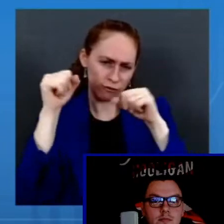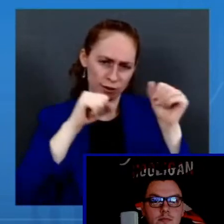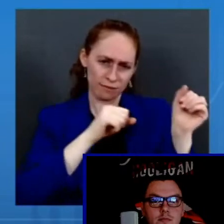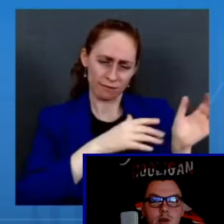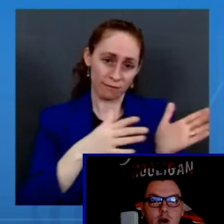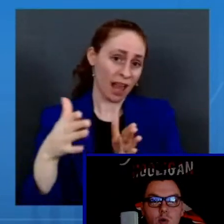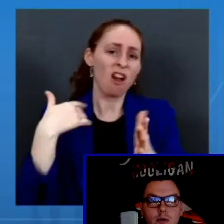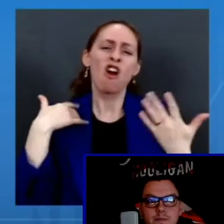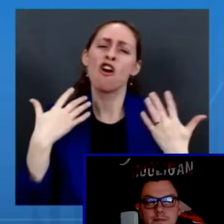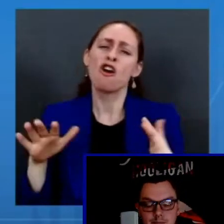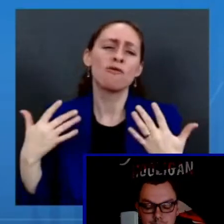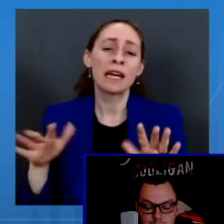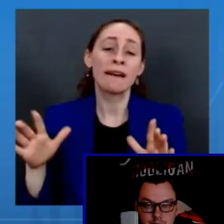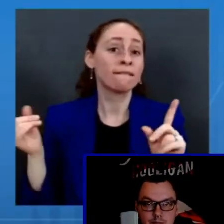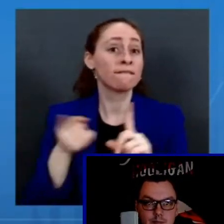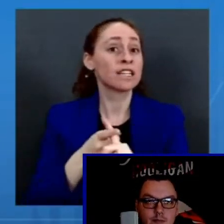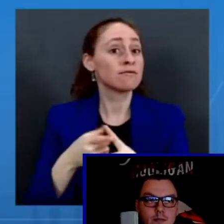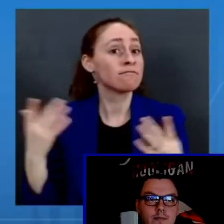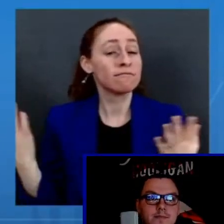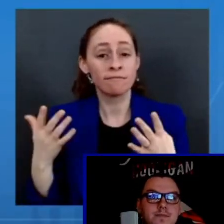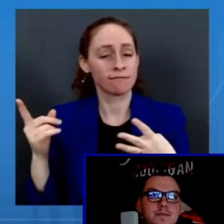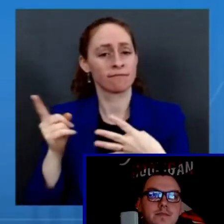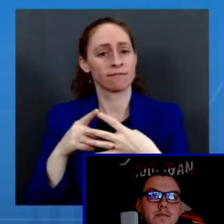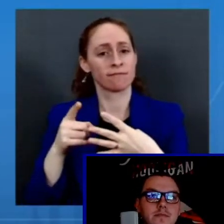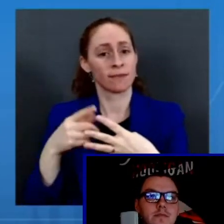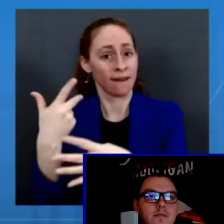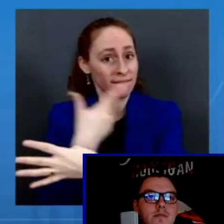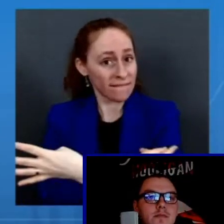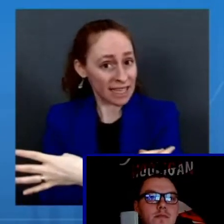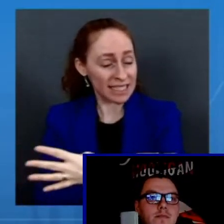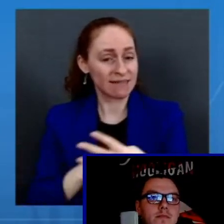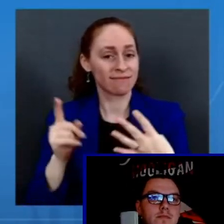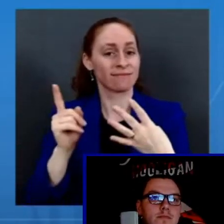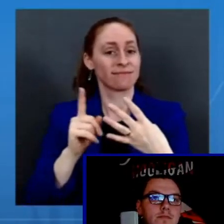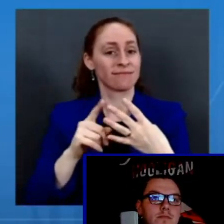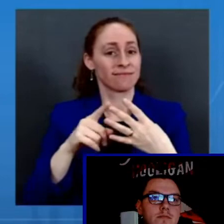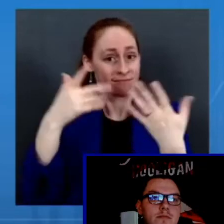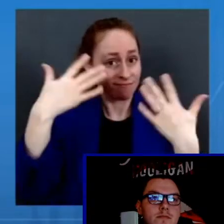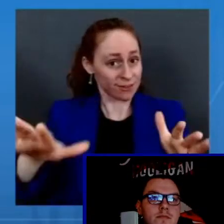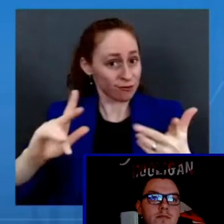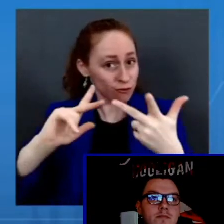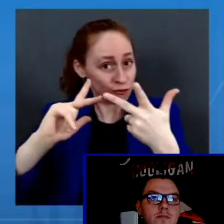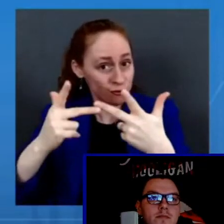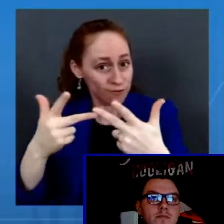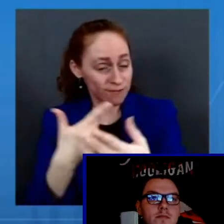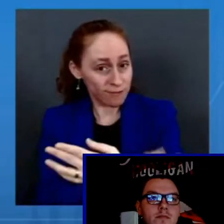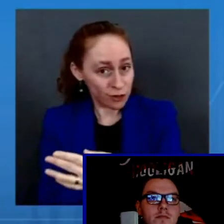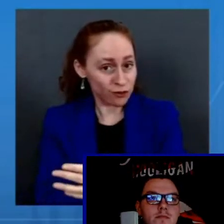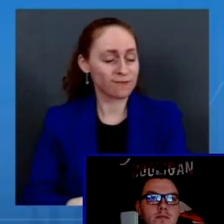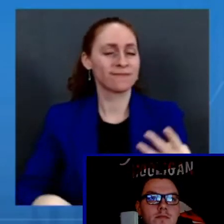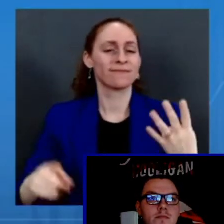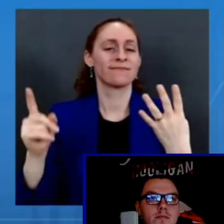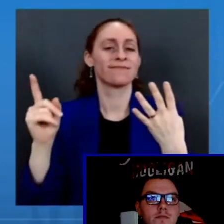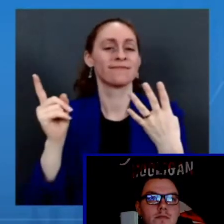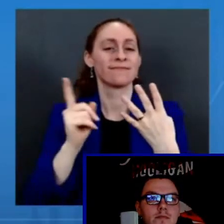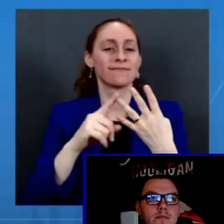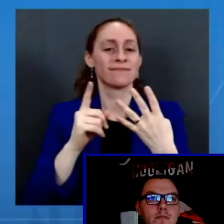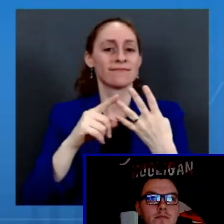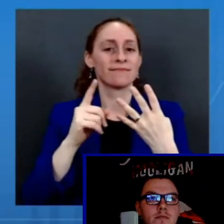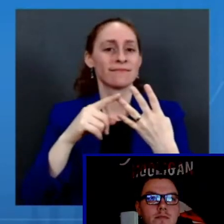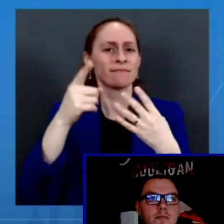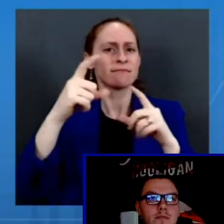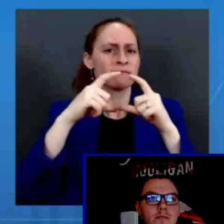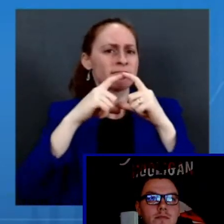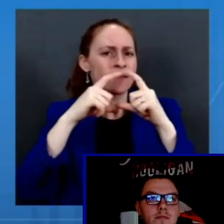vaccinated, get boosted, wear a mask in public indoor settings in areas of substantial and high-risk community transmission,